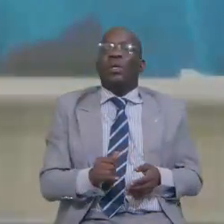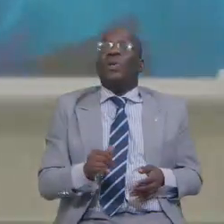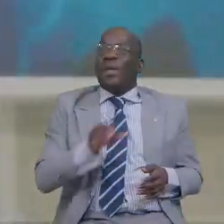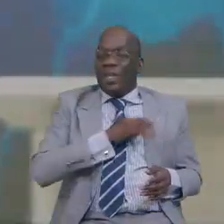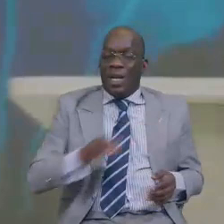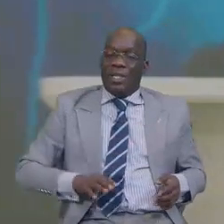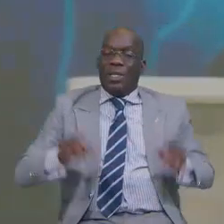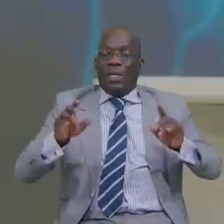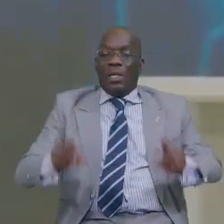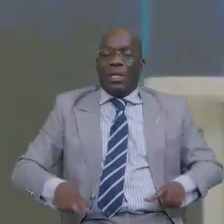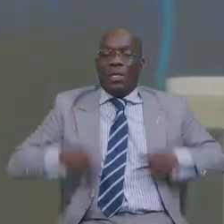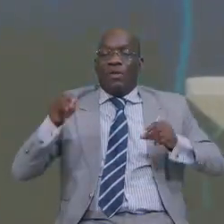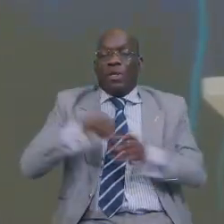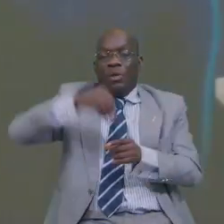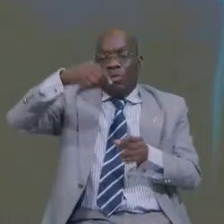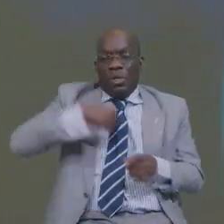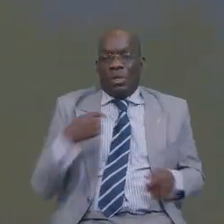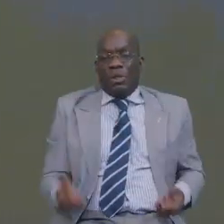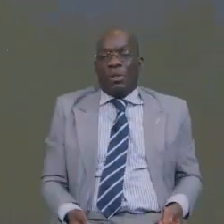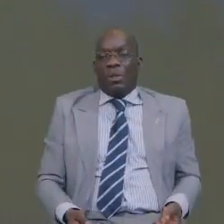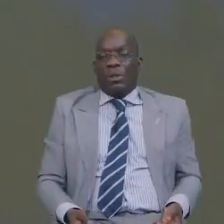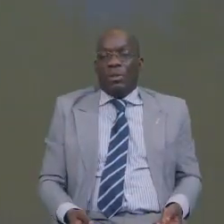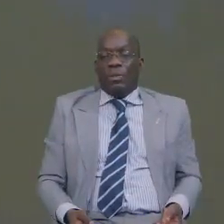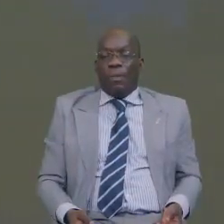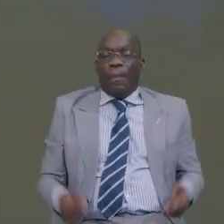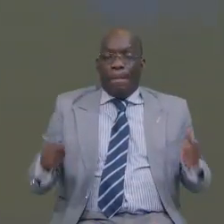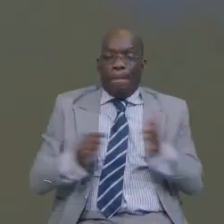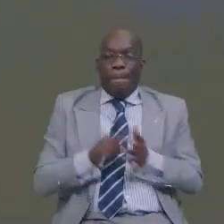the inside of me. This kind of